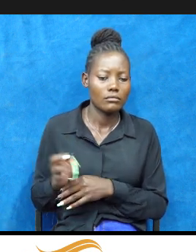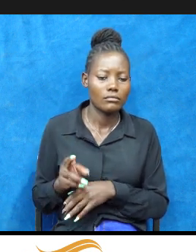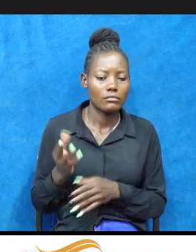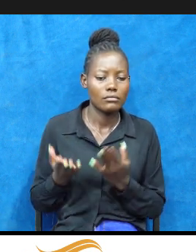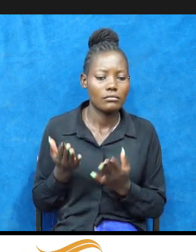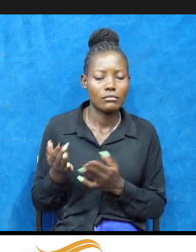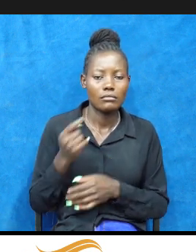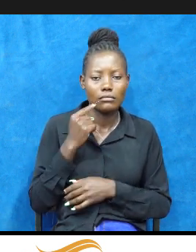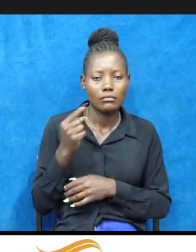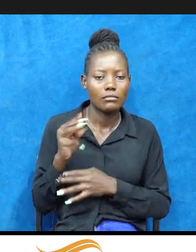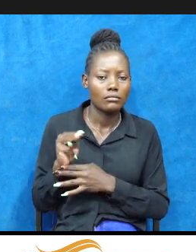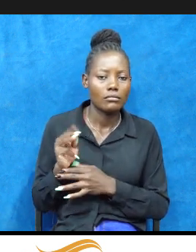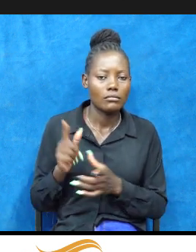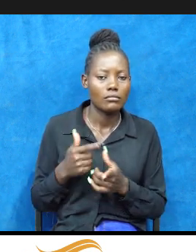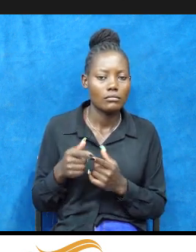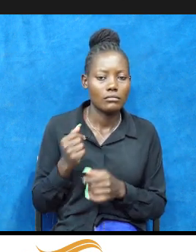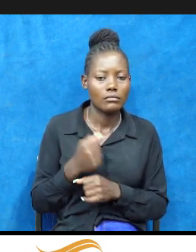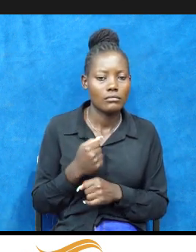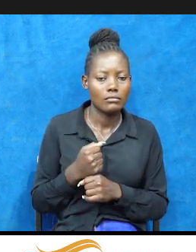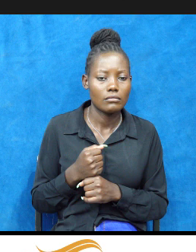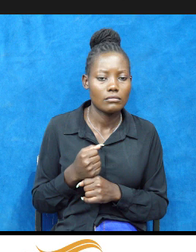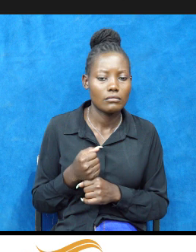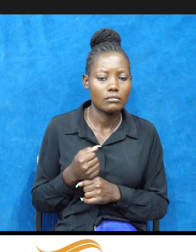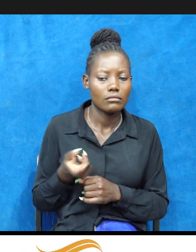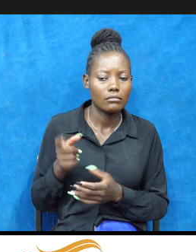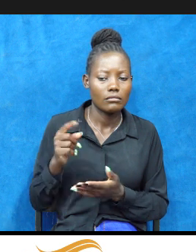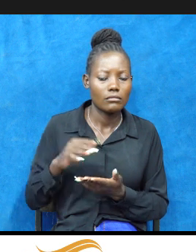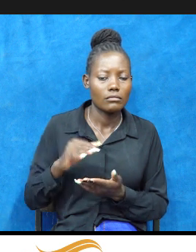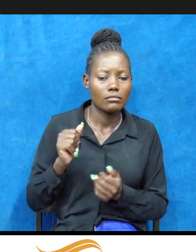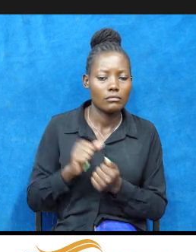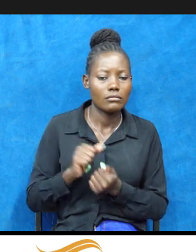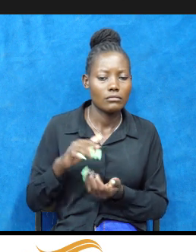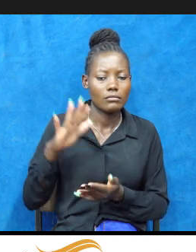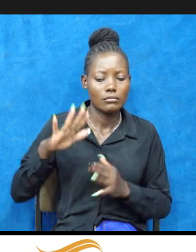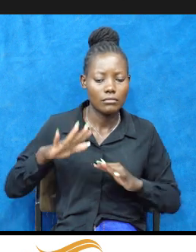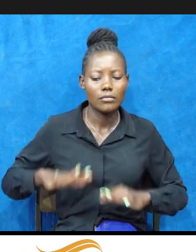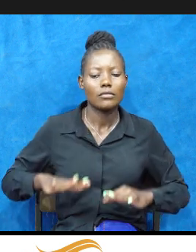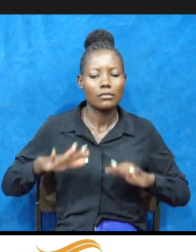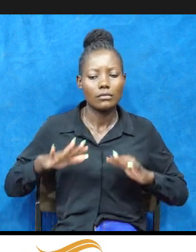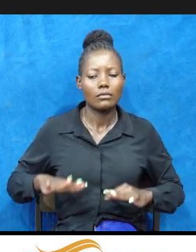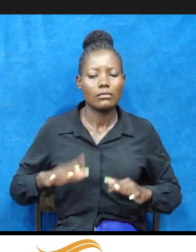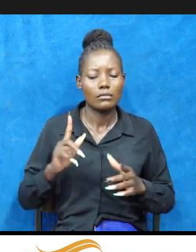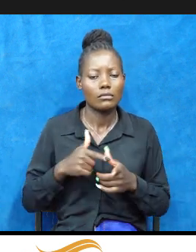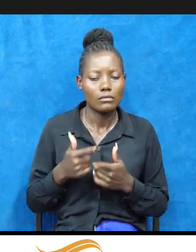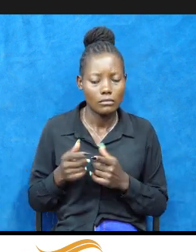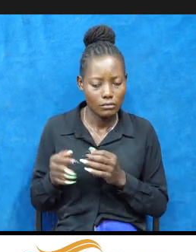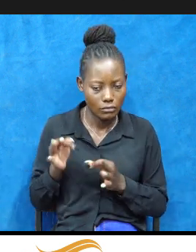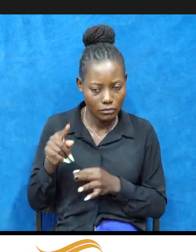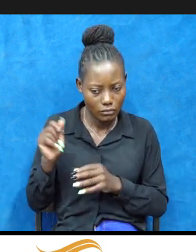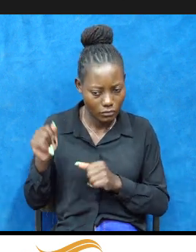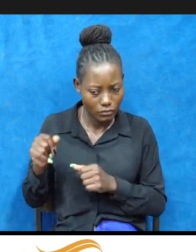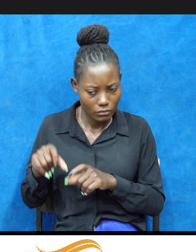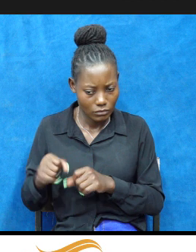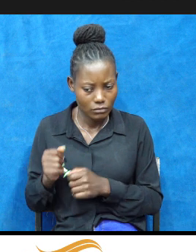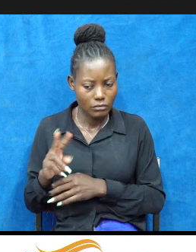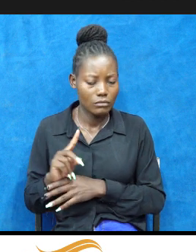the 100 meters, you do drop down, do 10 more push-ups, and then you sprint home and you time it. If you can break 2 minutes,